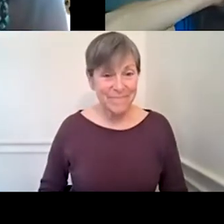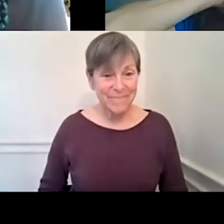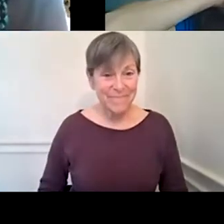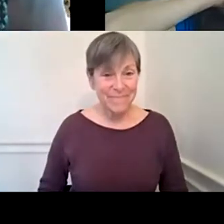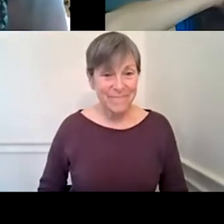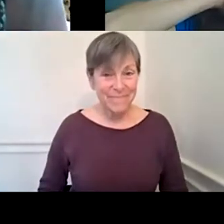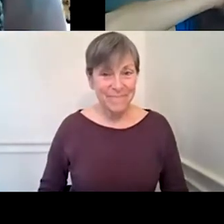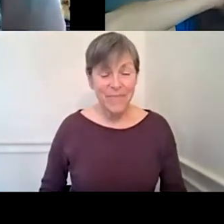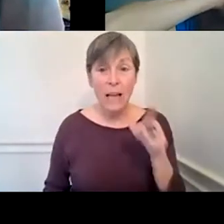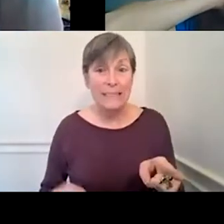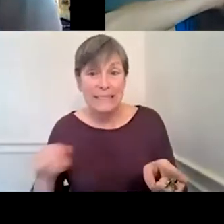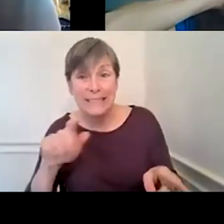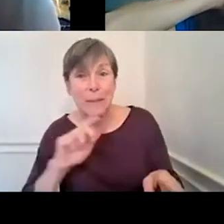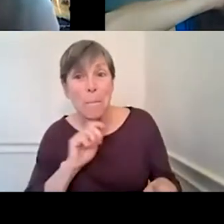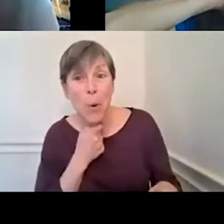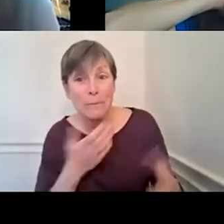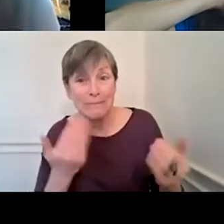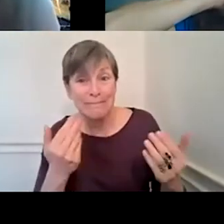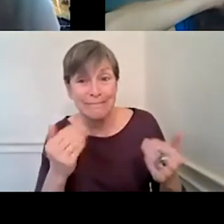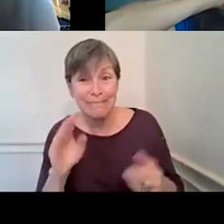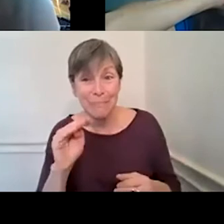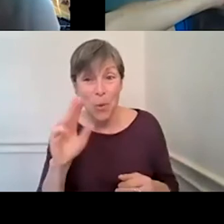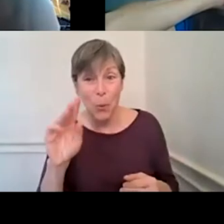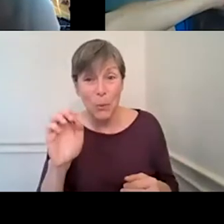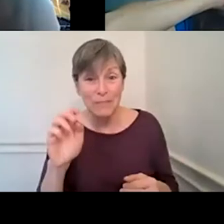Oh, you're on mute. You're muted.